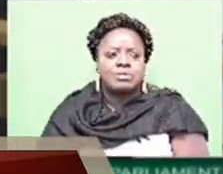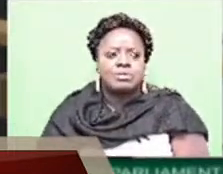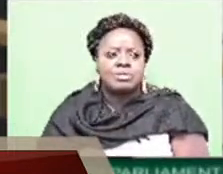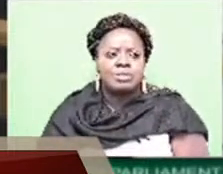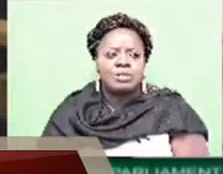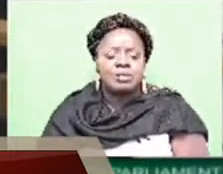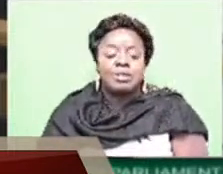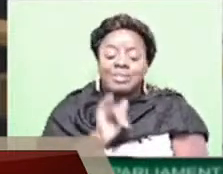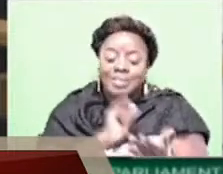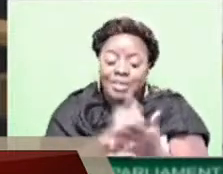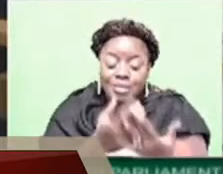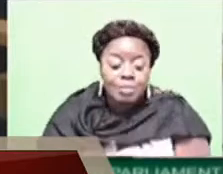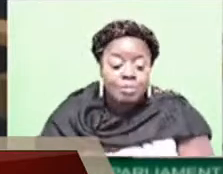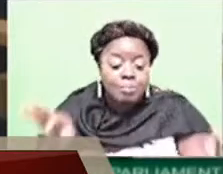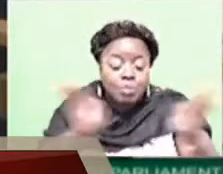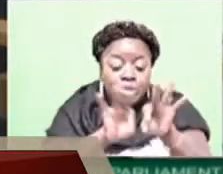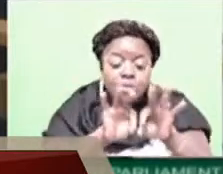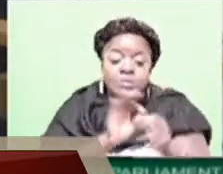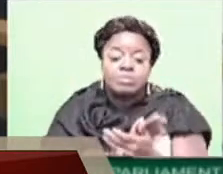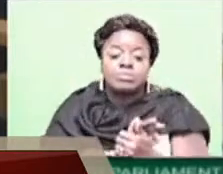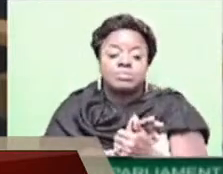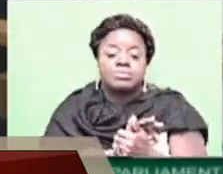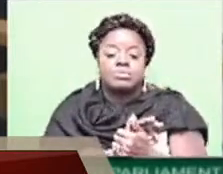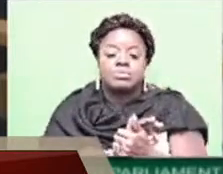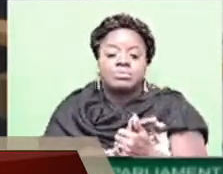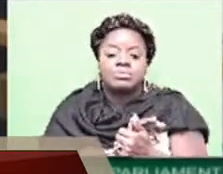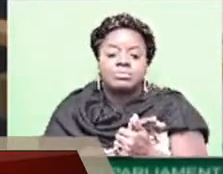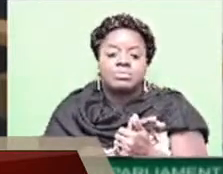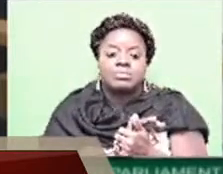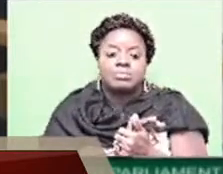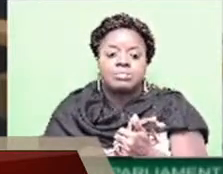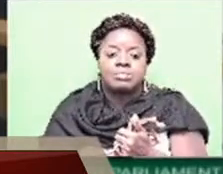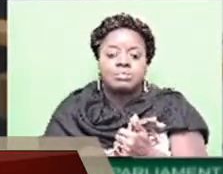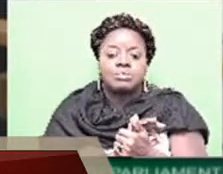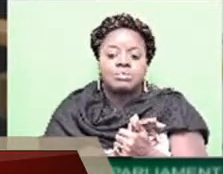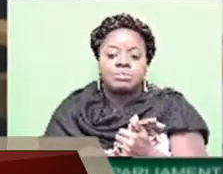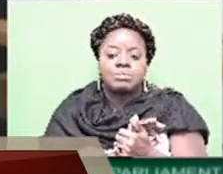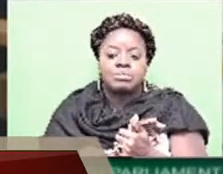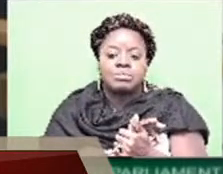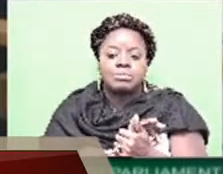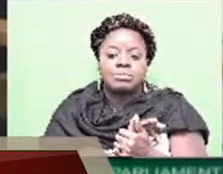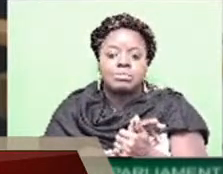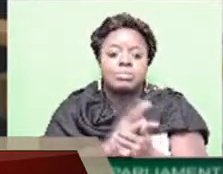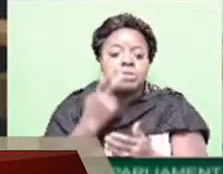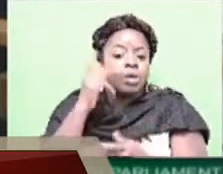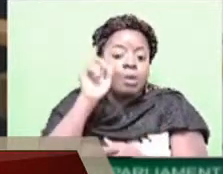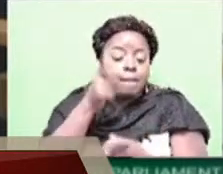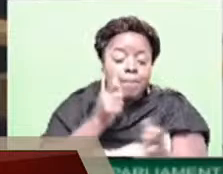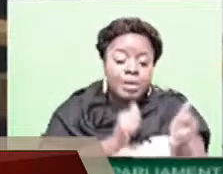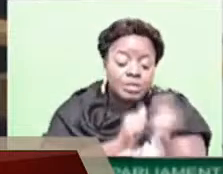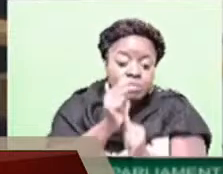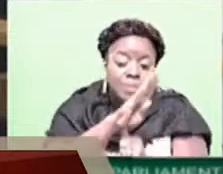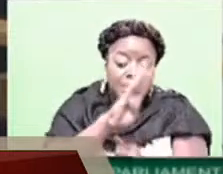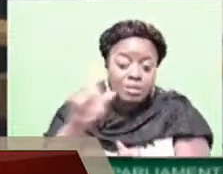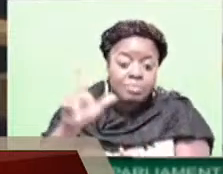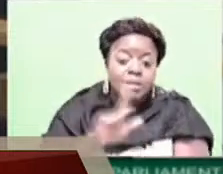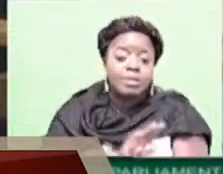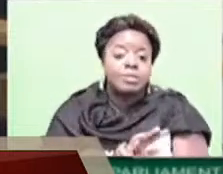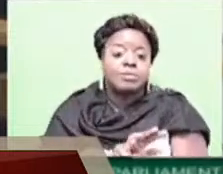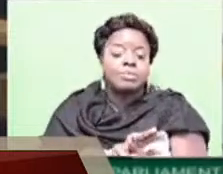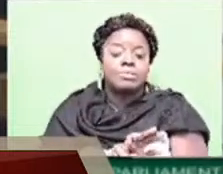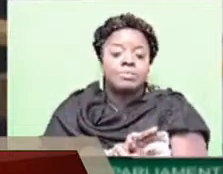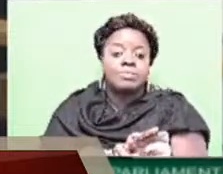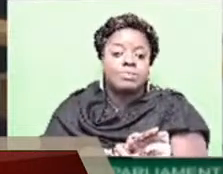at, because you came with haste, you said that we have to pass this bill, but the members of this